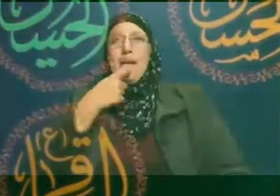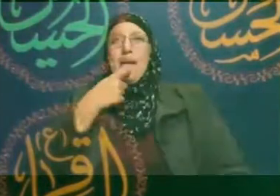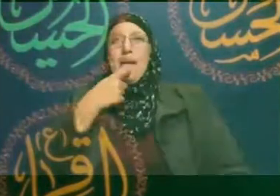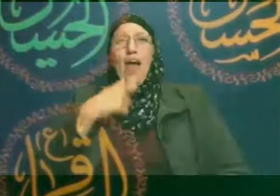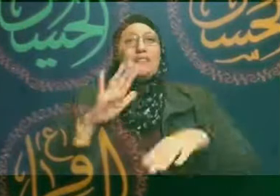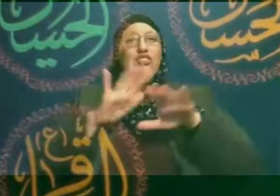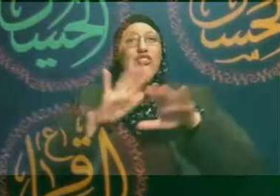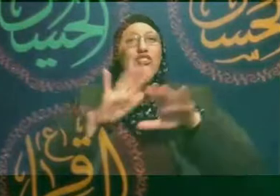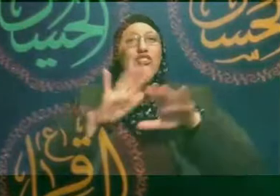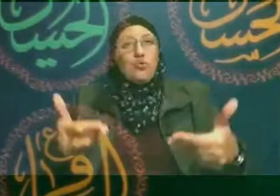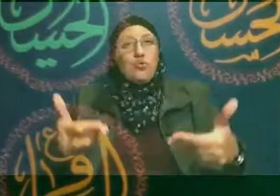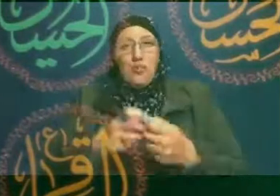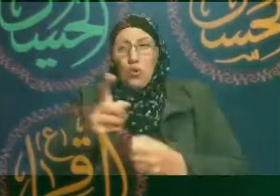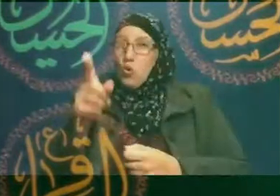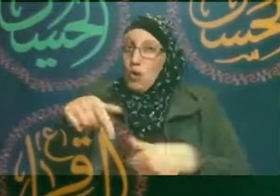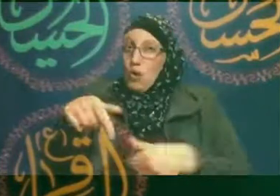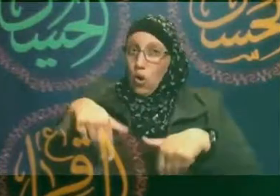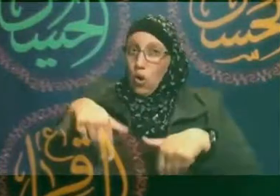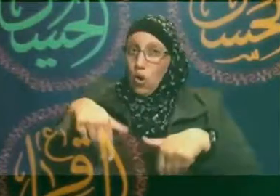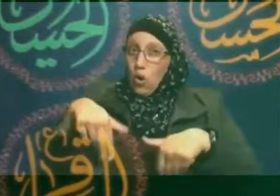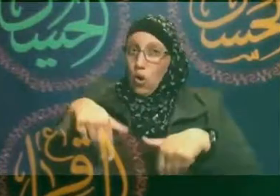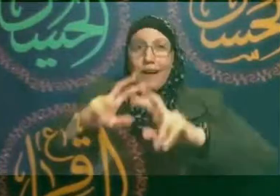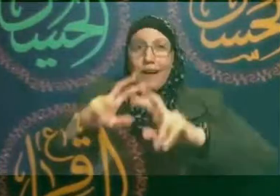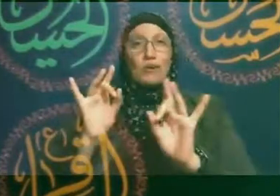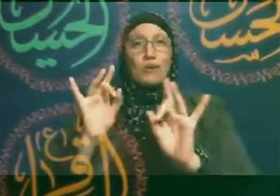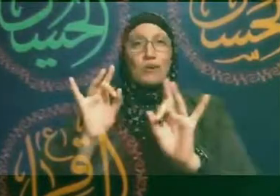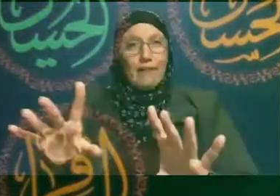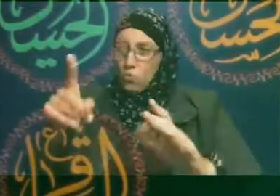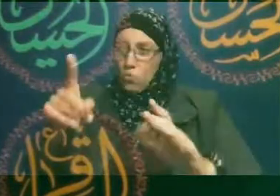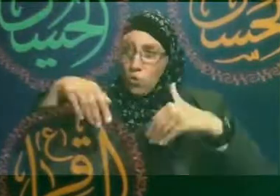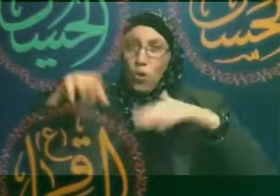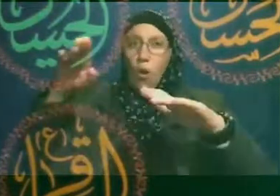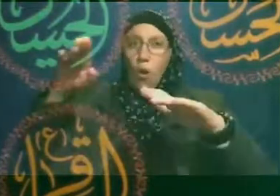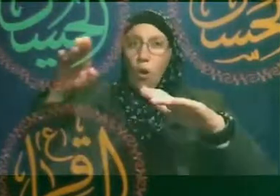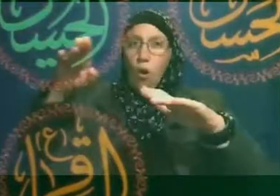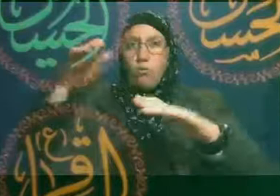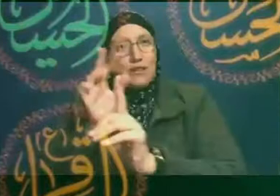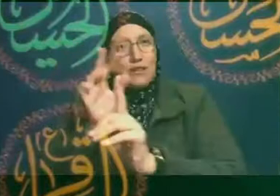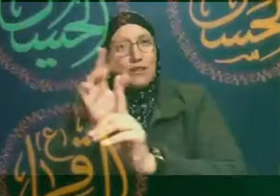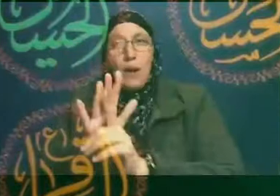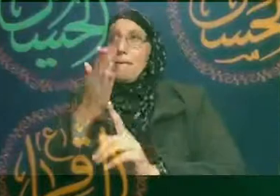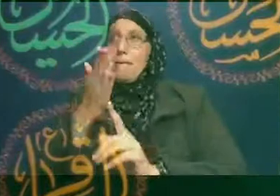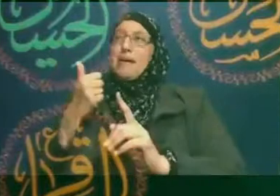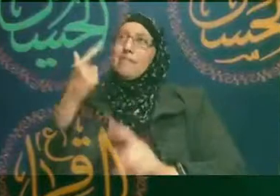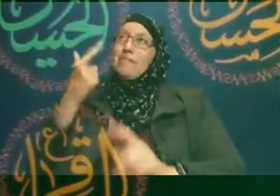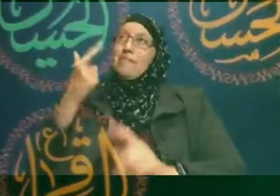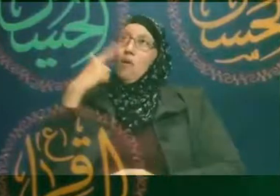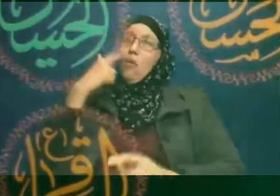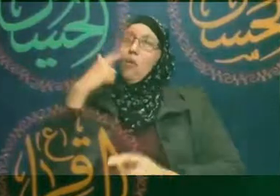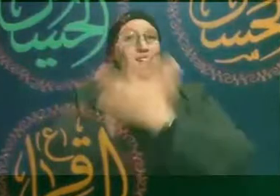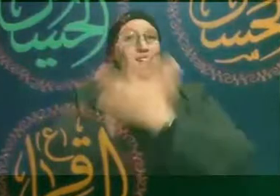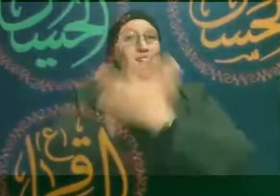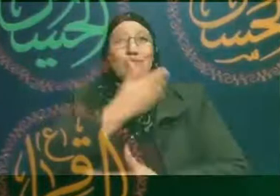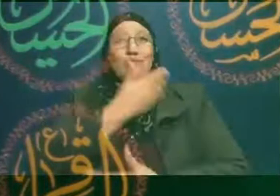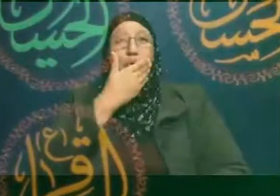go and discover. You go and experience it yourself. As I told you, that the nights of the month of Ramadan are so rich. Please